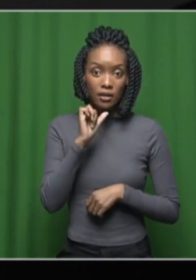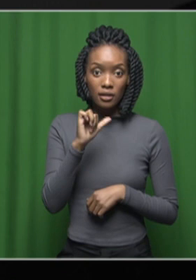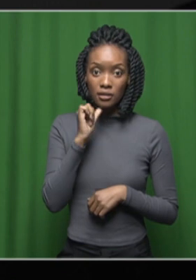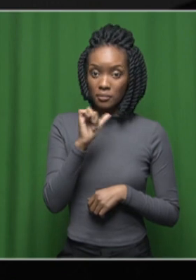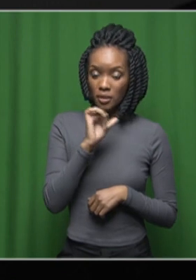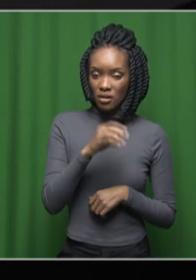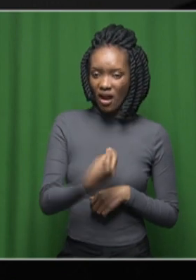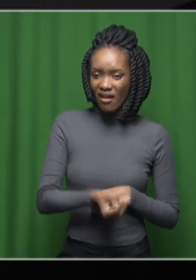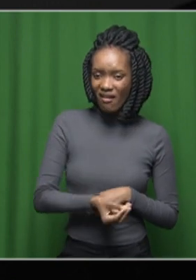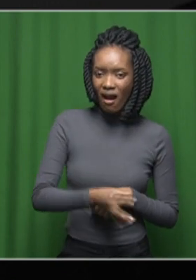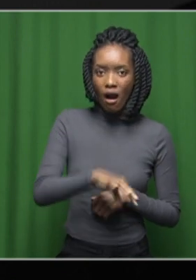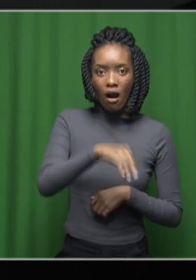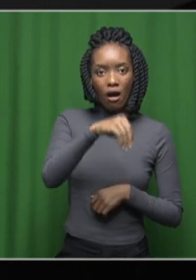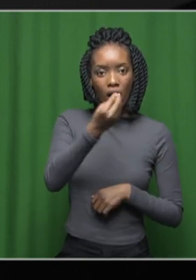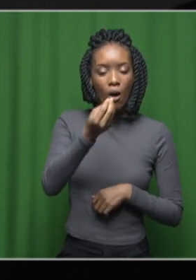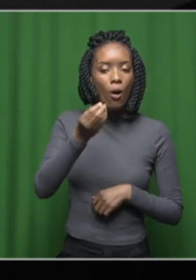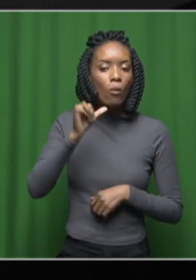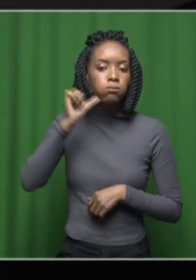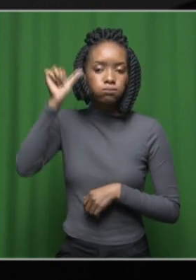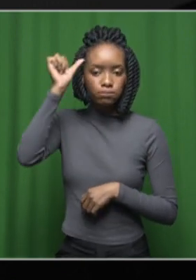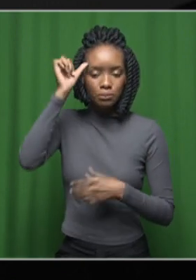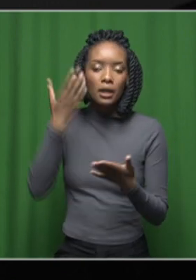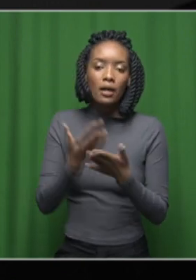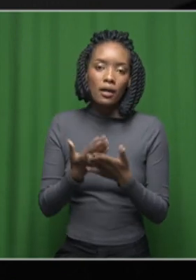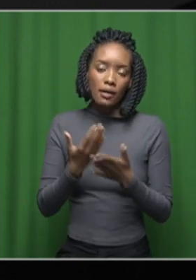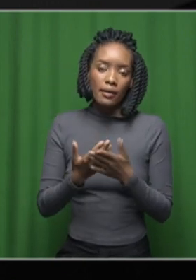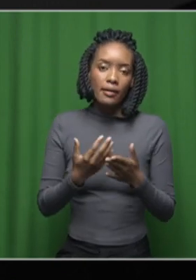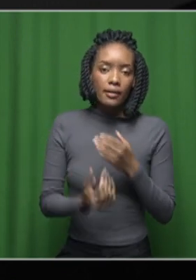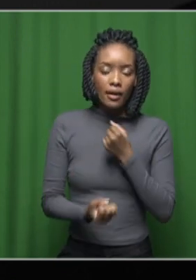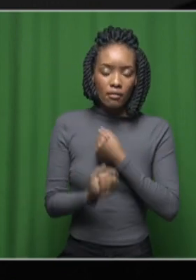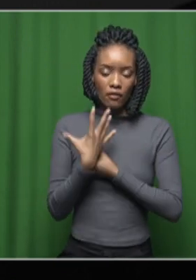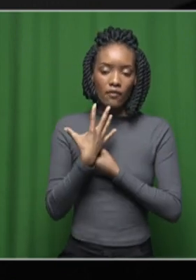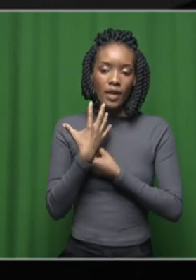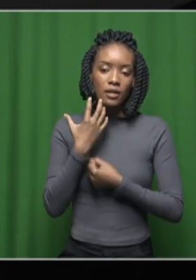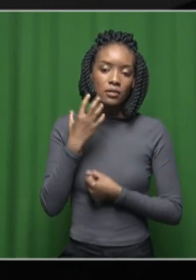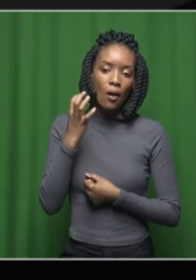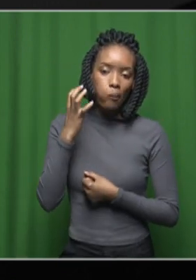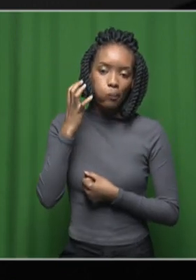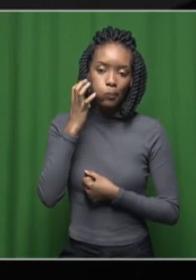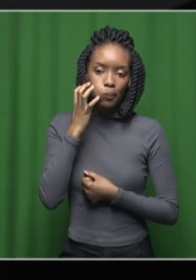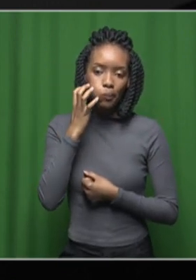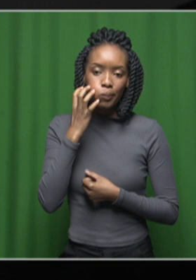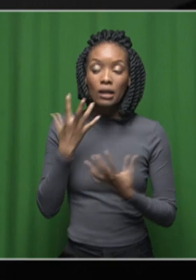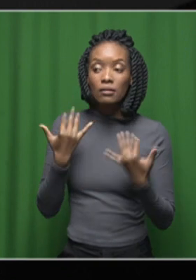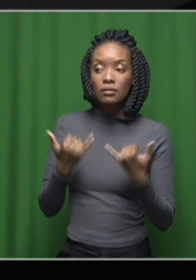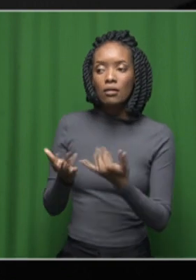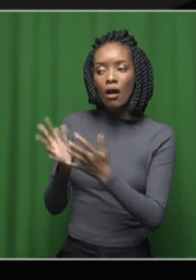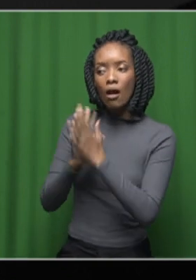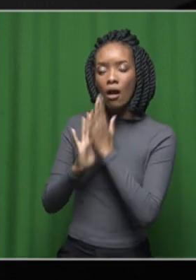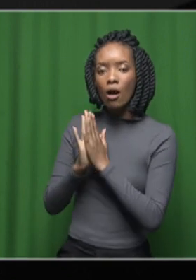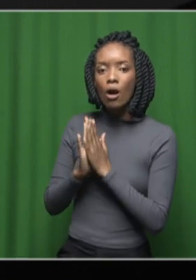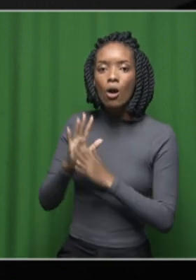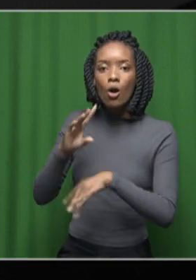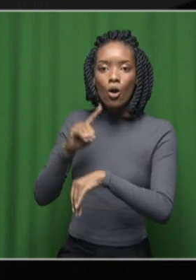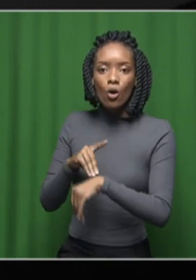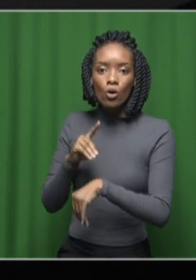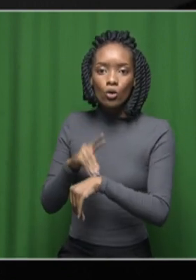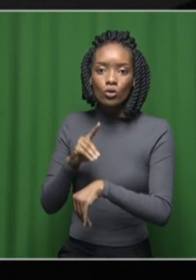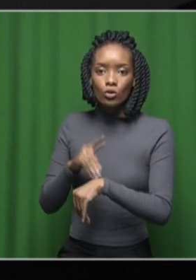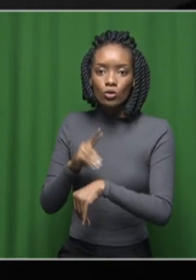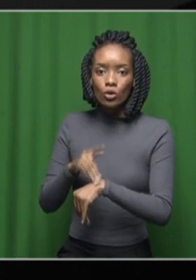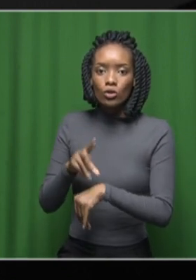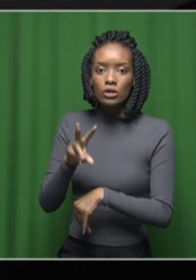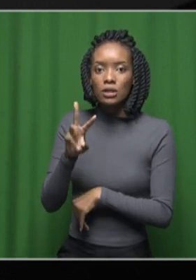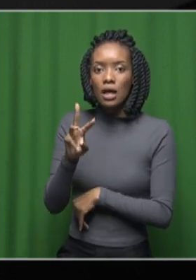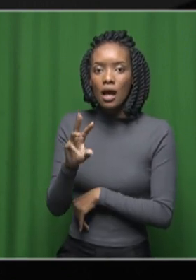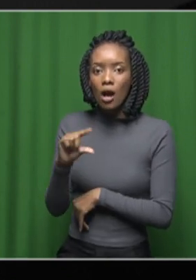children as well as adults can become infected. So to give us an update, we're joined by Dr Michelle Groome, who's head of the Division